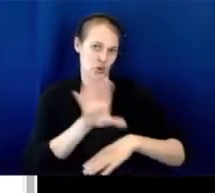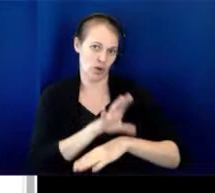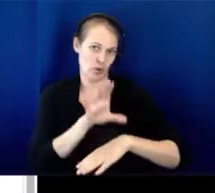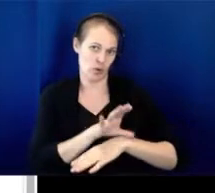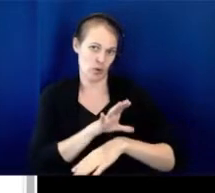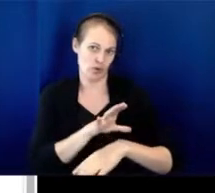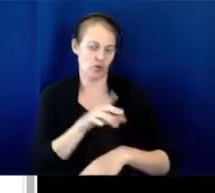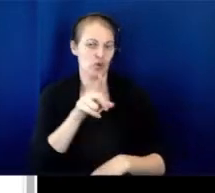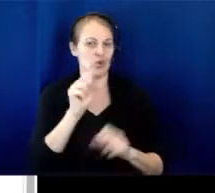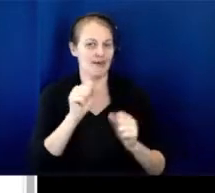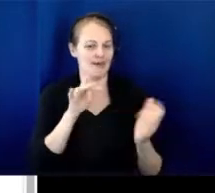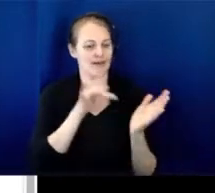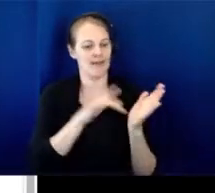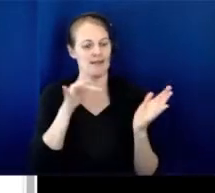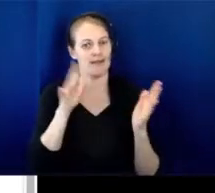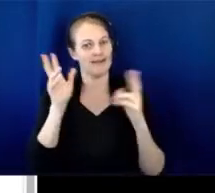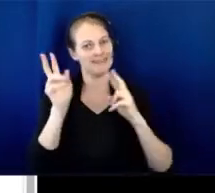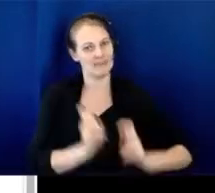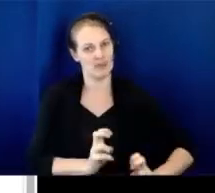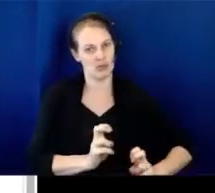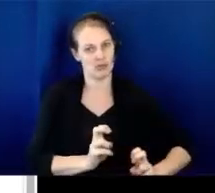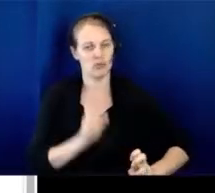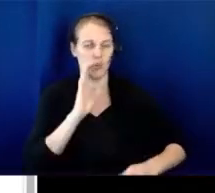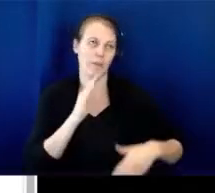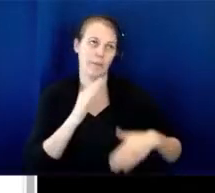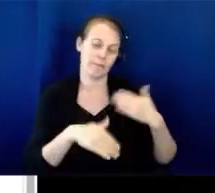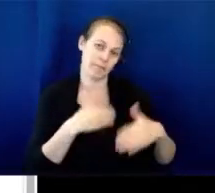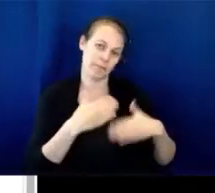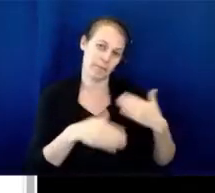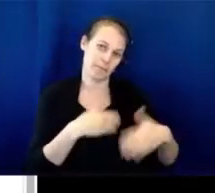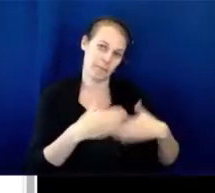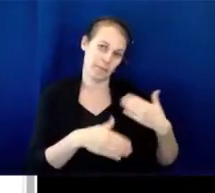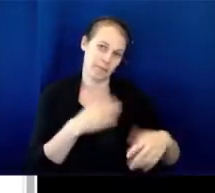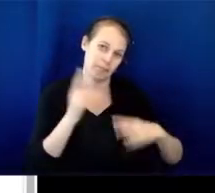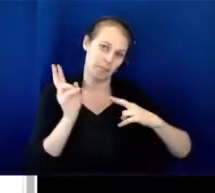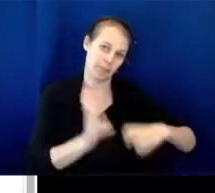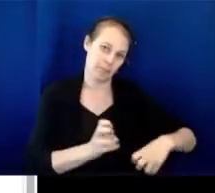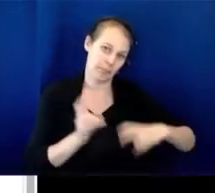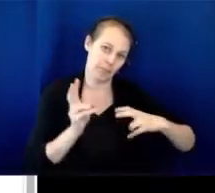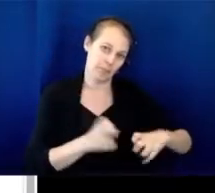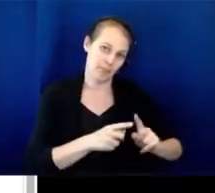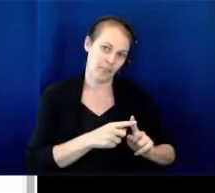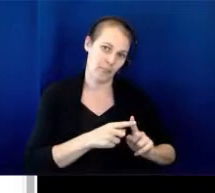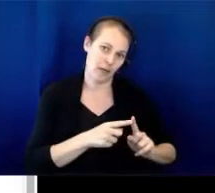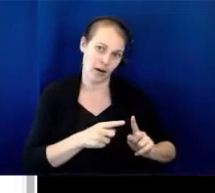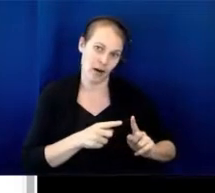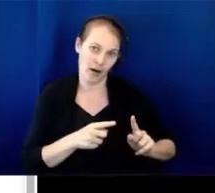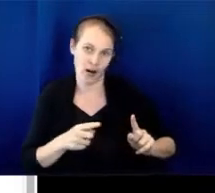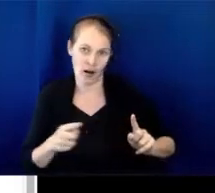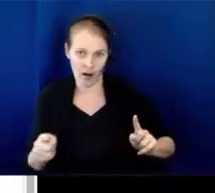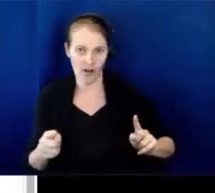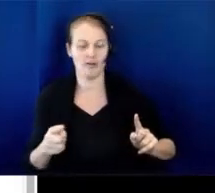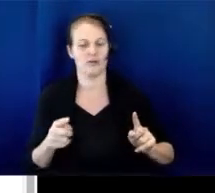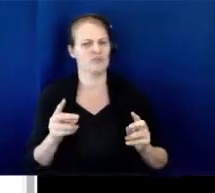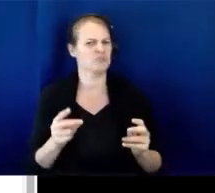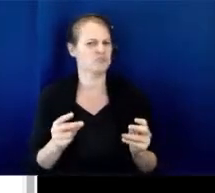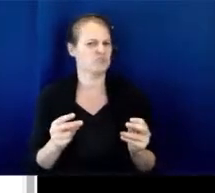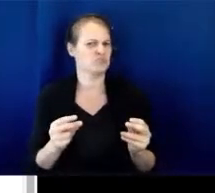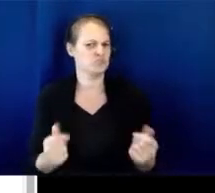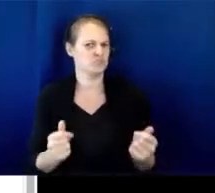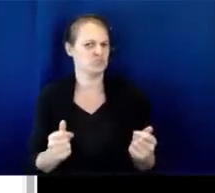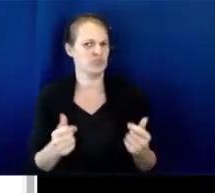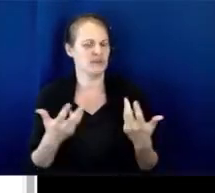download, and it'll take just a few moments as you go through the download process. but it is relatively quick. And once you